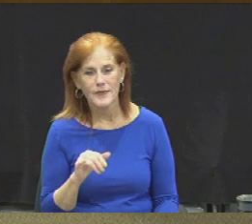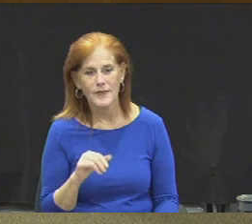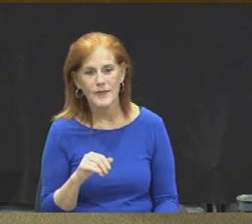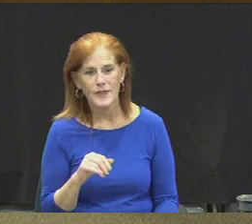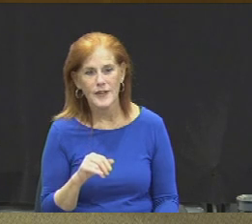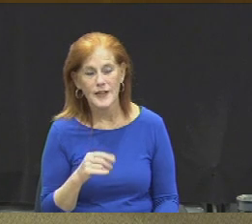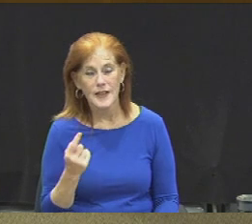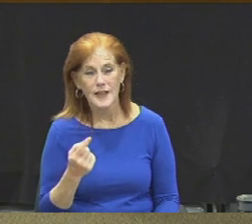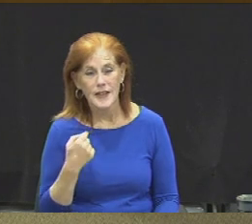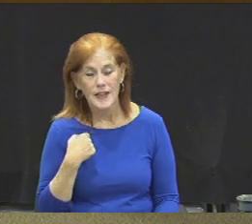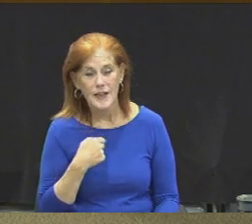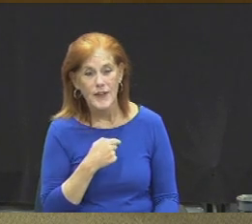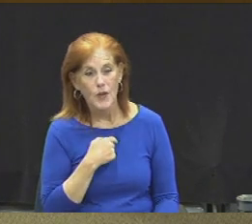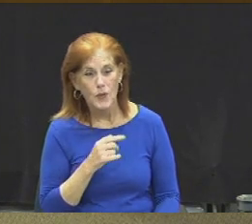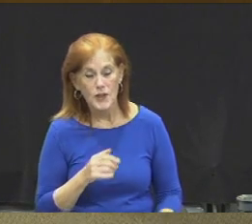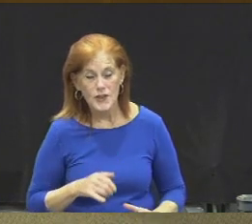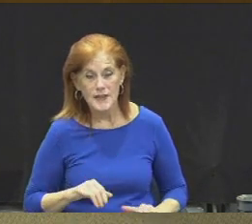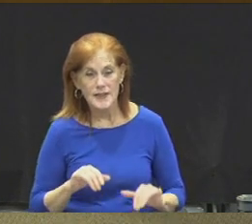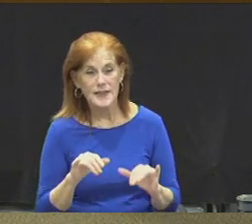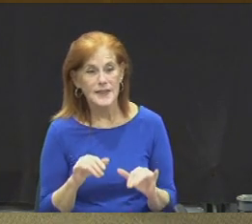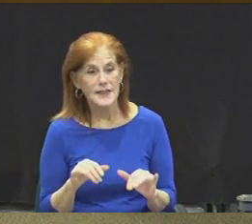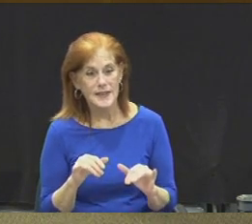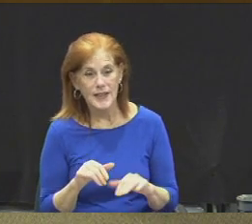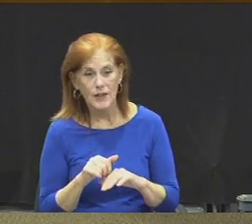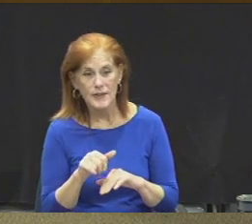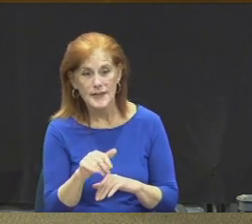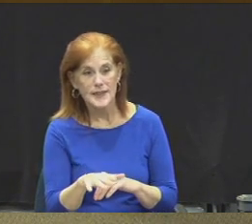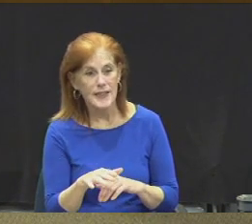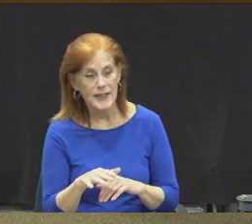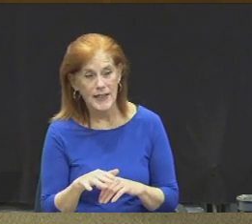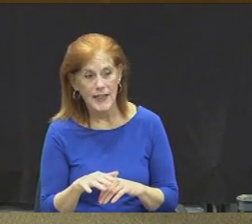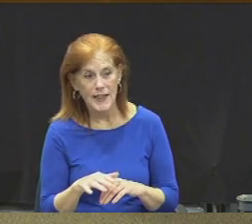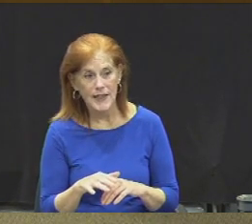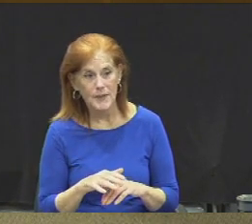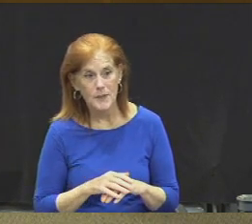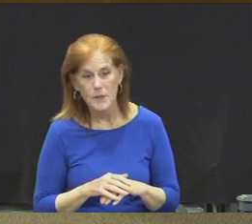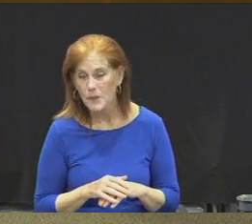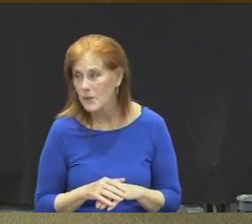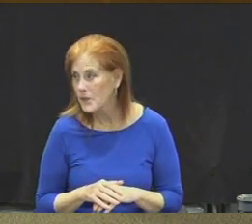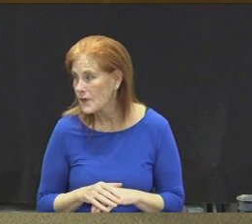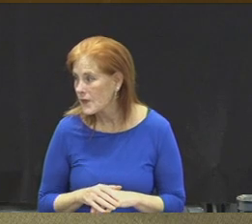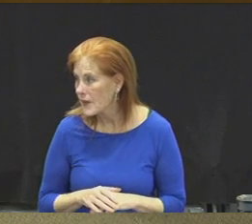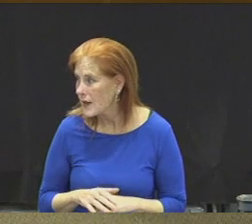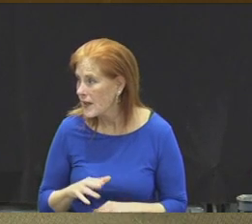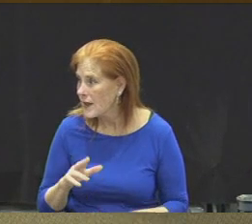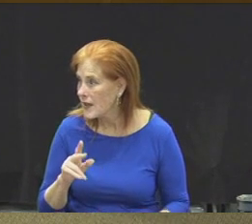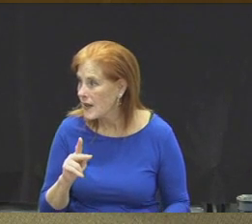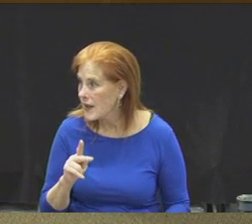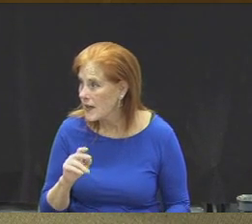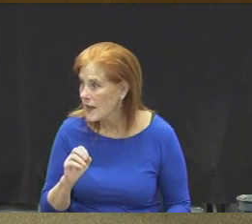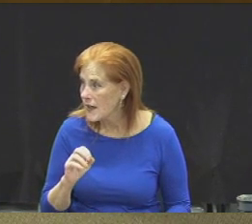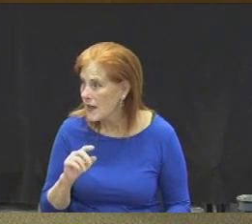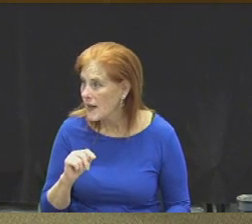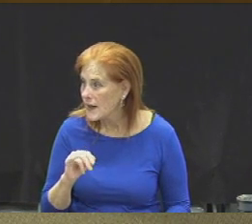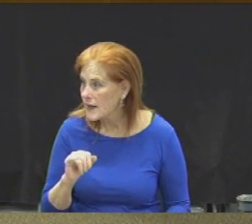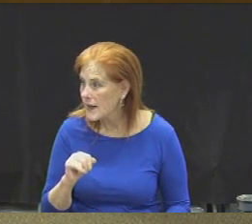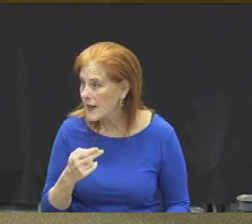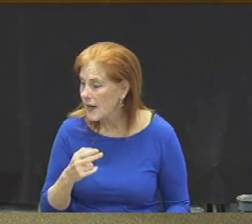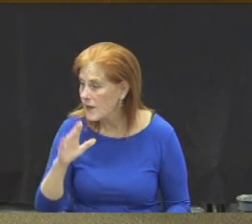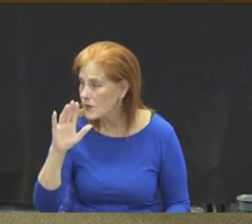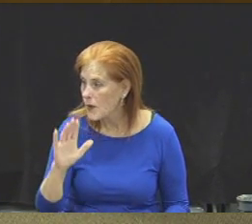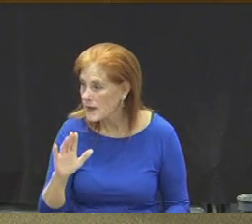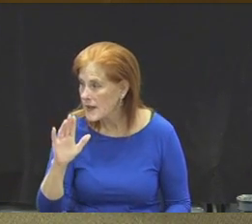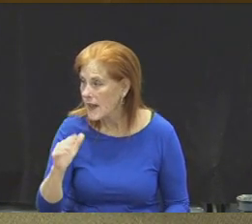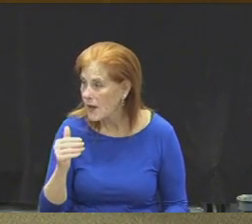is it something that we should still send a note about our? Oh, Keith is concerns? raising his hand, or it looks like. Is that what that is? Go ahead,